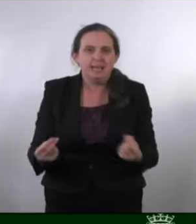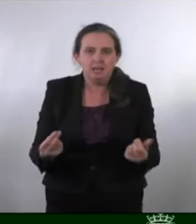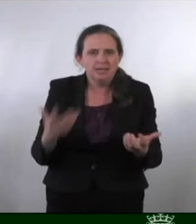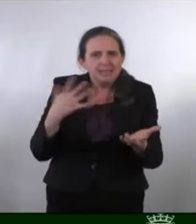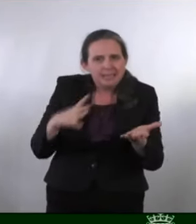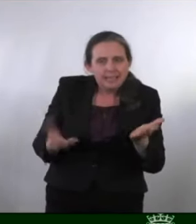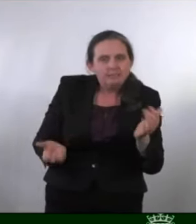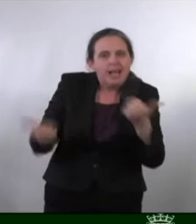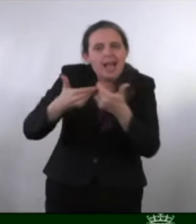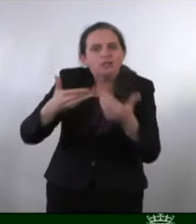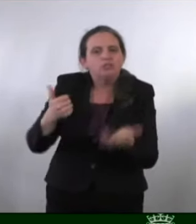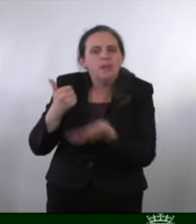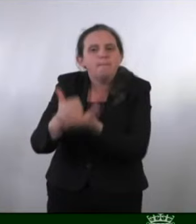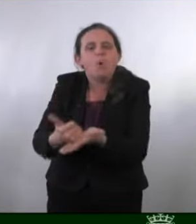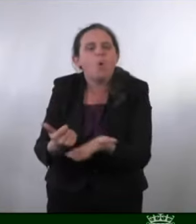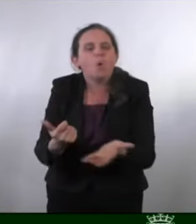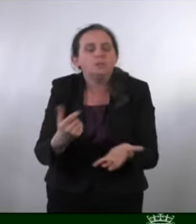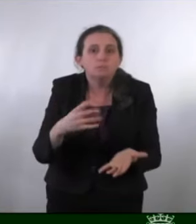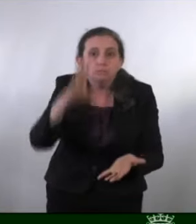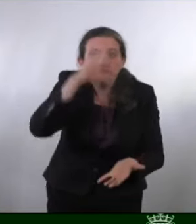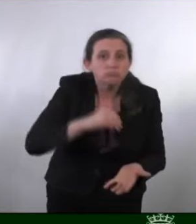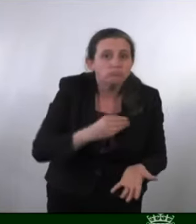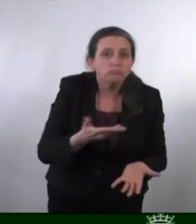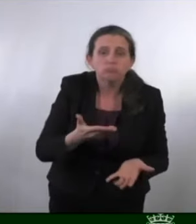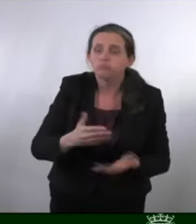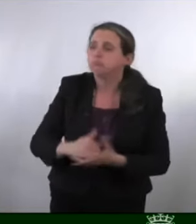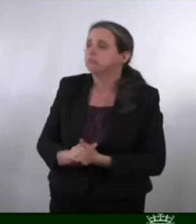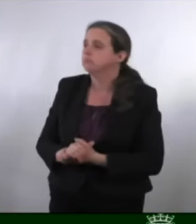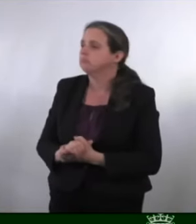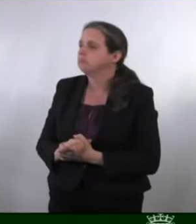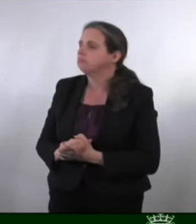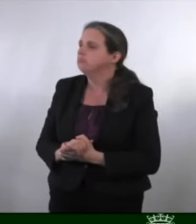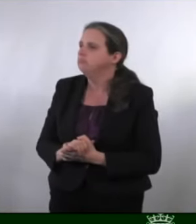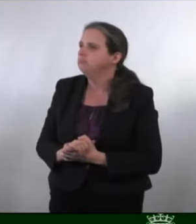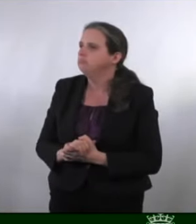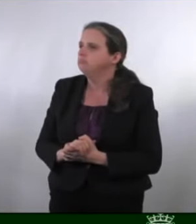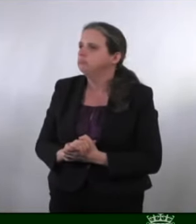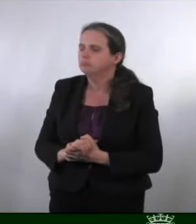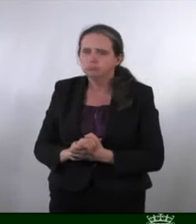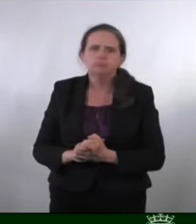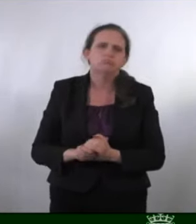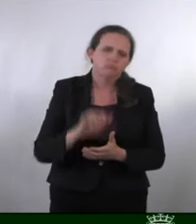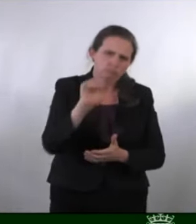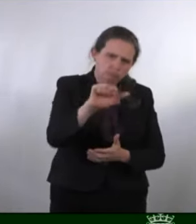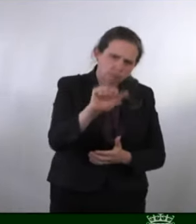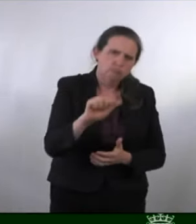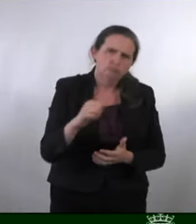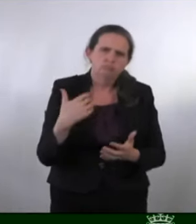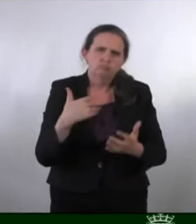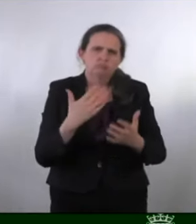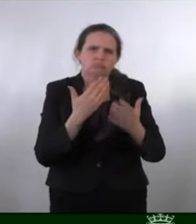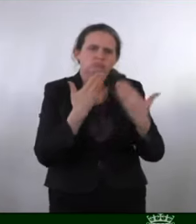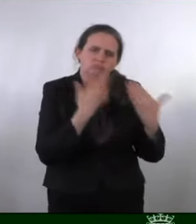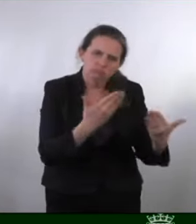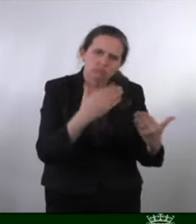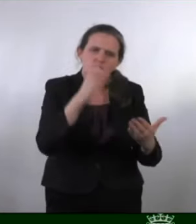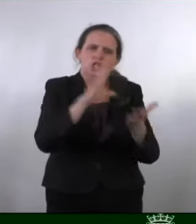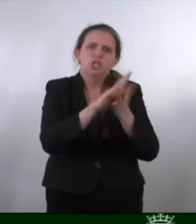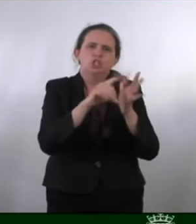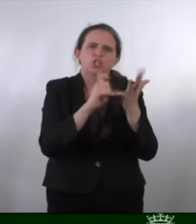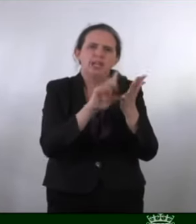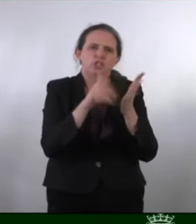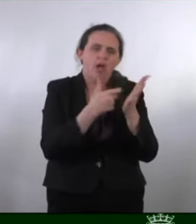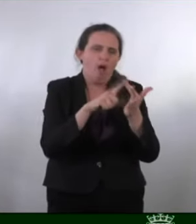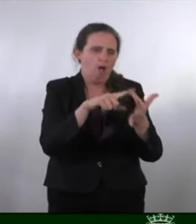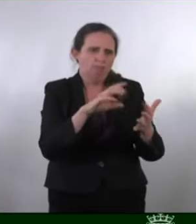Yes, absolutely. The GPs generally, and I thank Dr Andrew Wilson, the Cheshire Clinical Commissioning Group, for everything